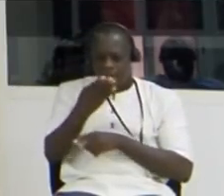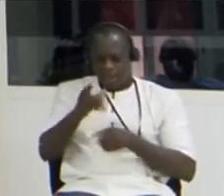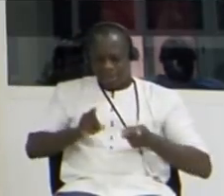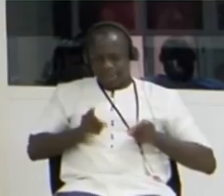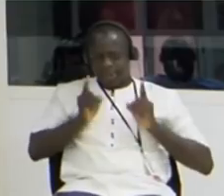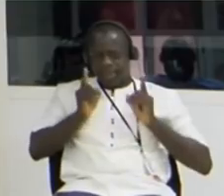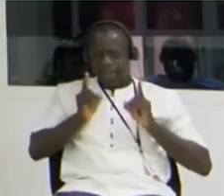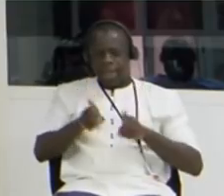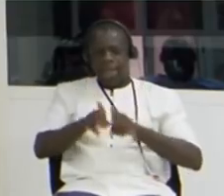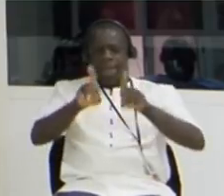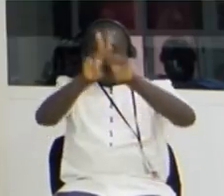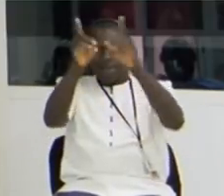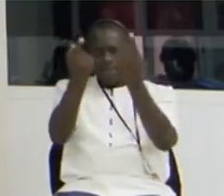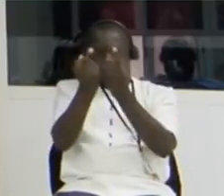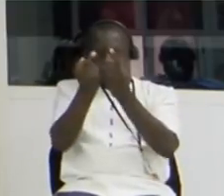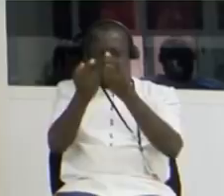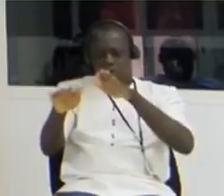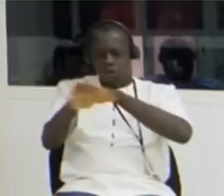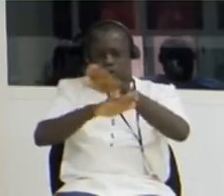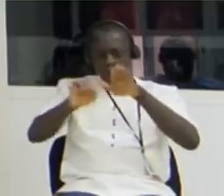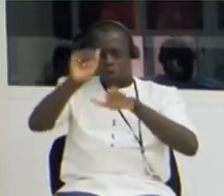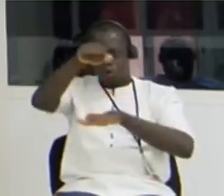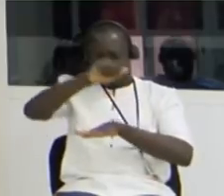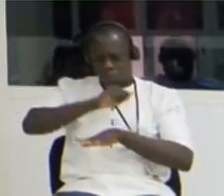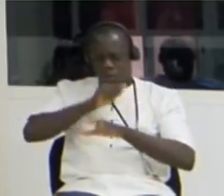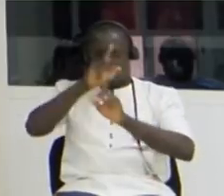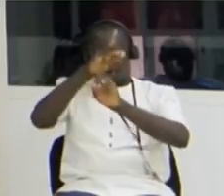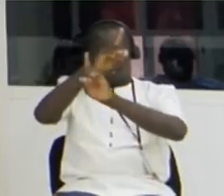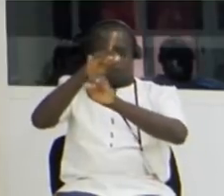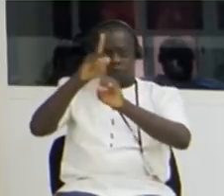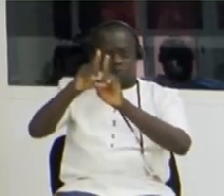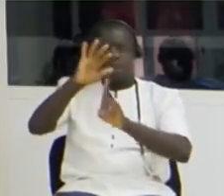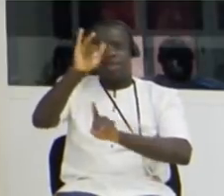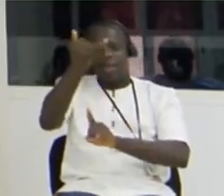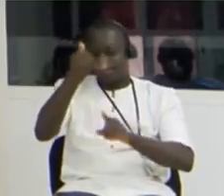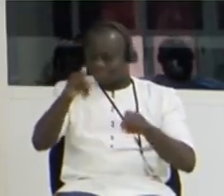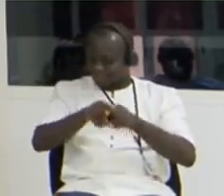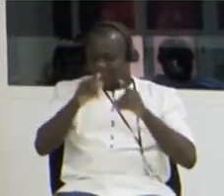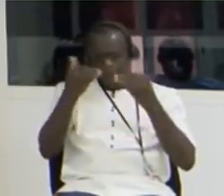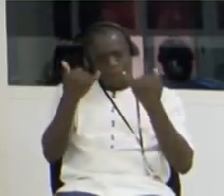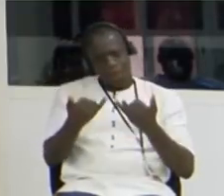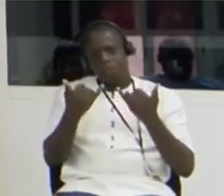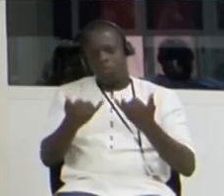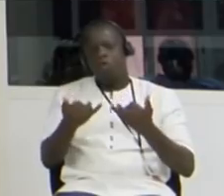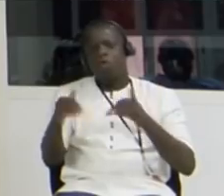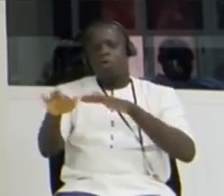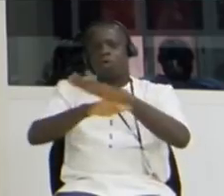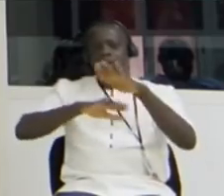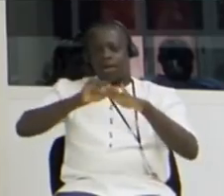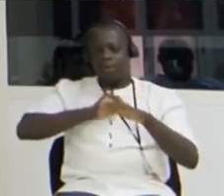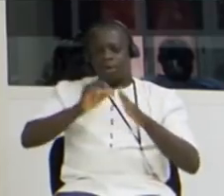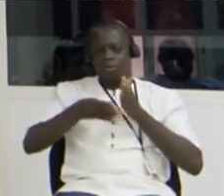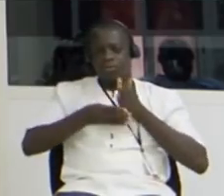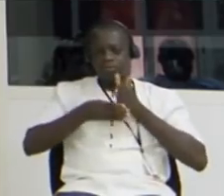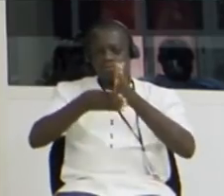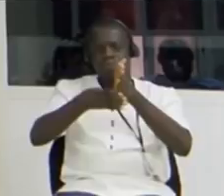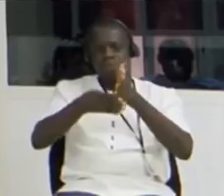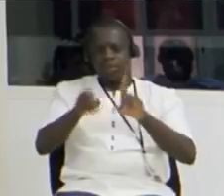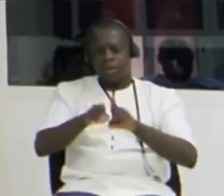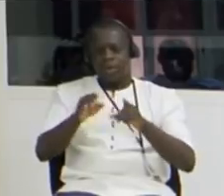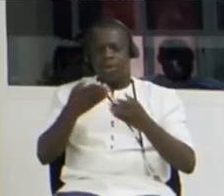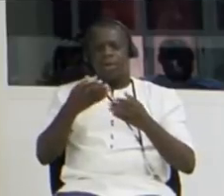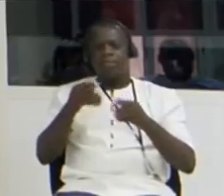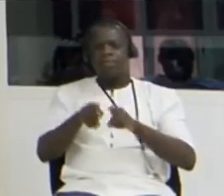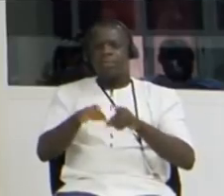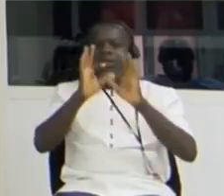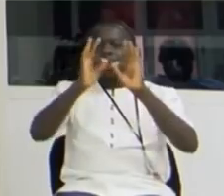portfolio? It's within my, and it's still within my portfolio, yes. It's under my directorate. Please tell us just briefly what the objective of the gender